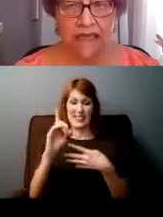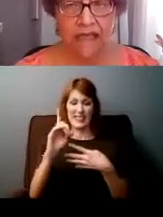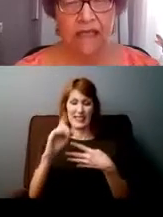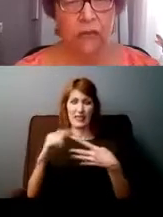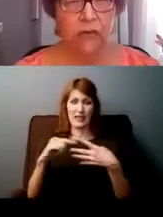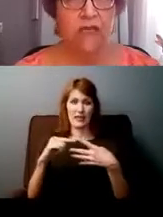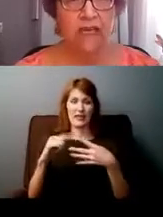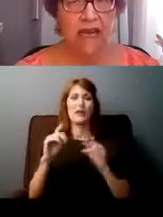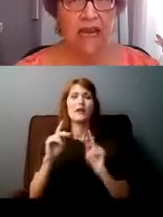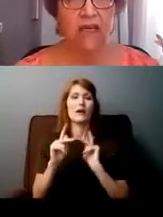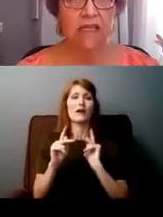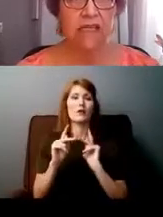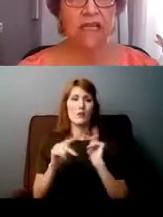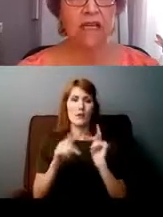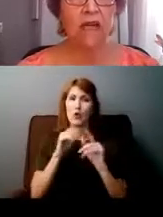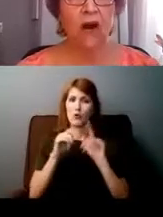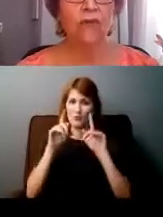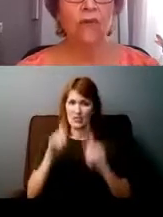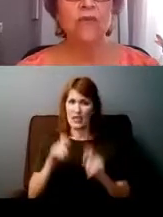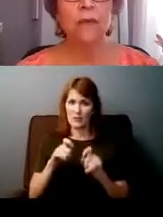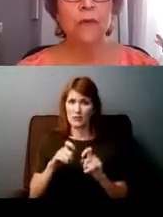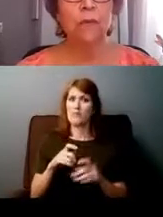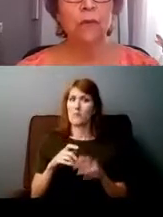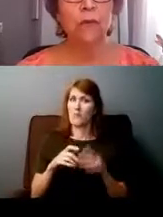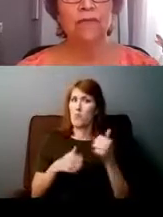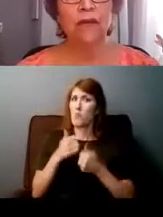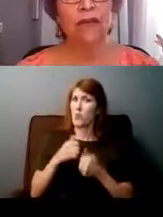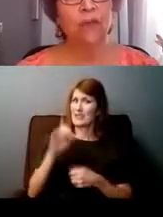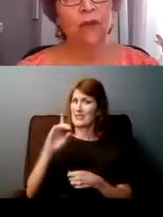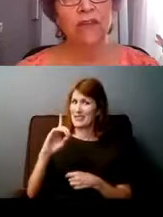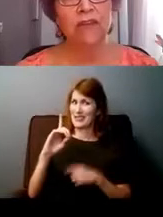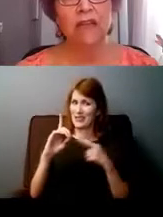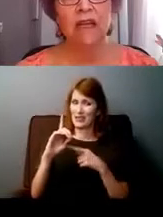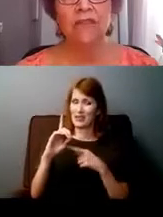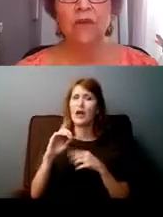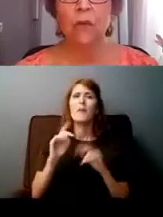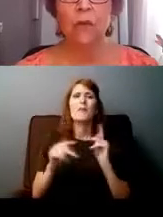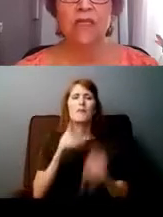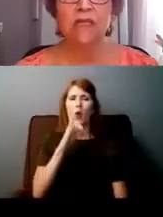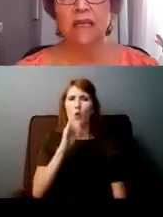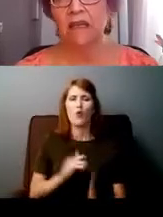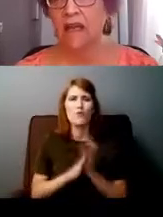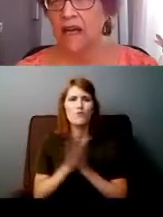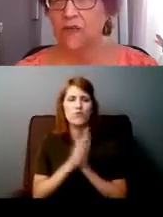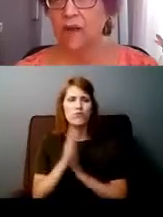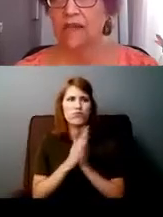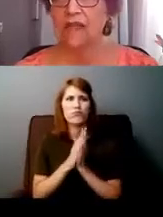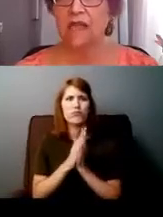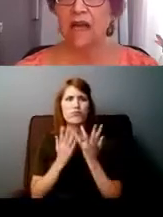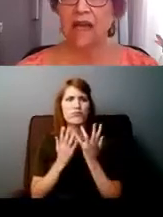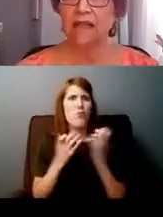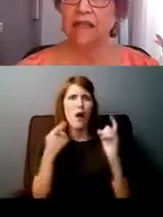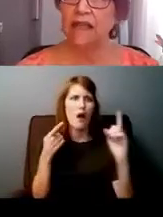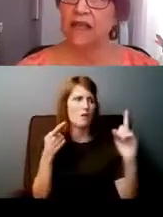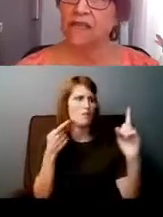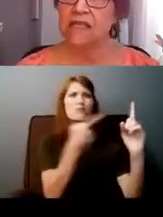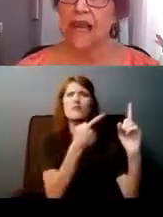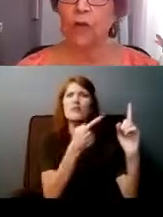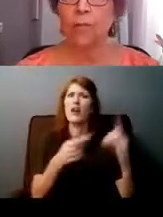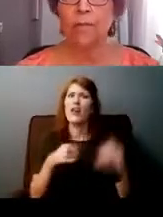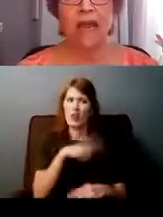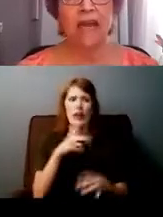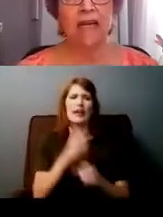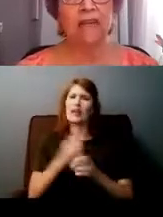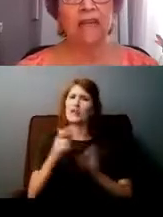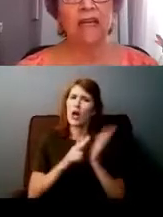primarily D, who test out as D, are those people who are very driven. They're the ones that get contracts signed and they get the